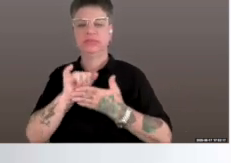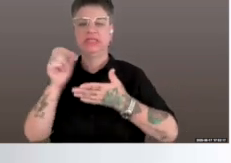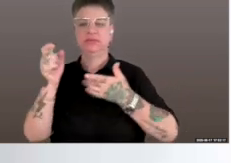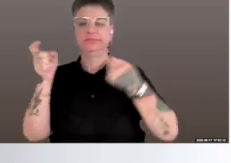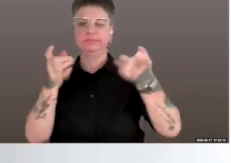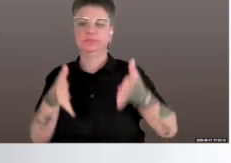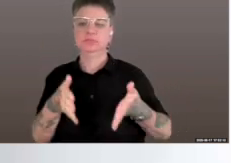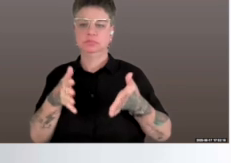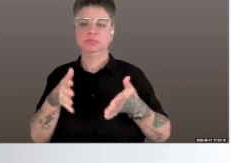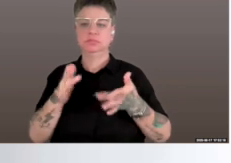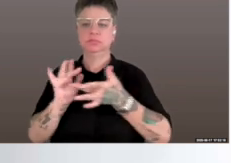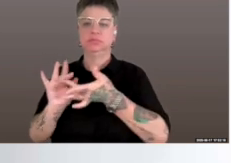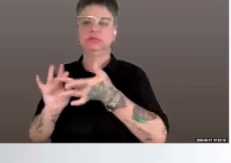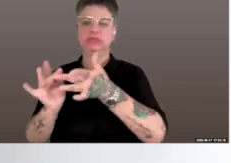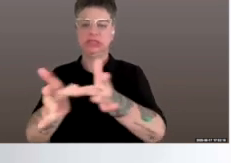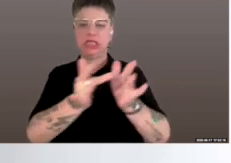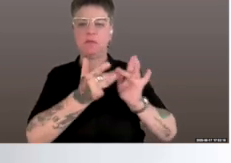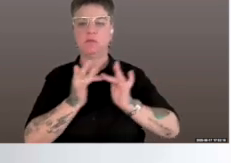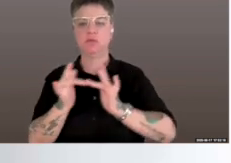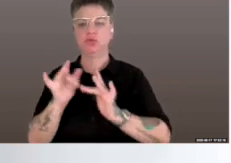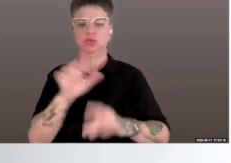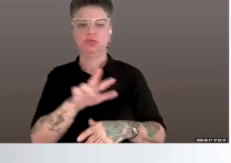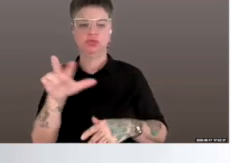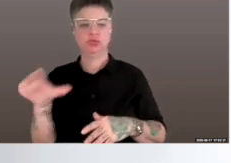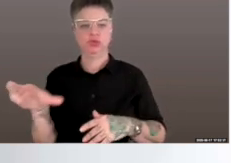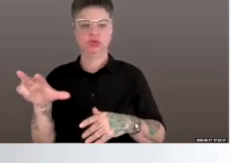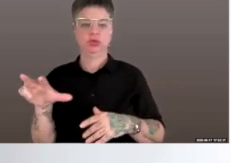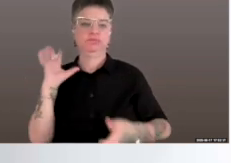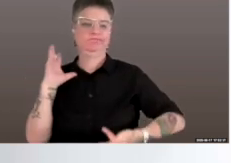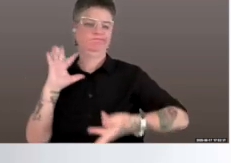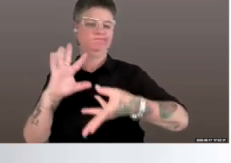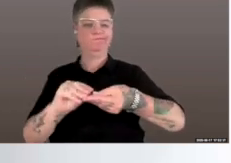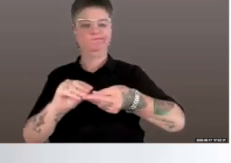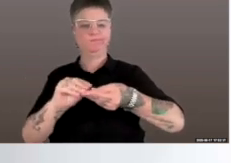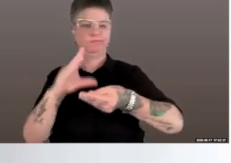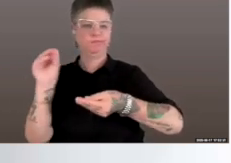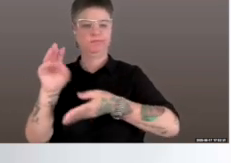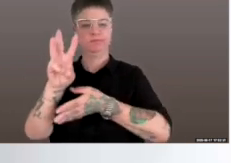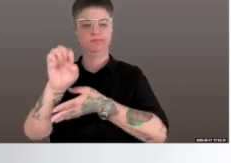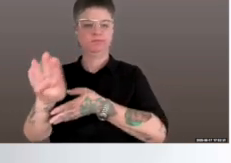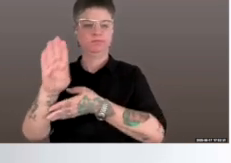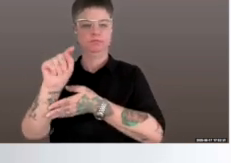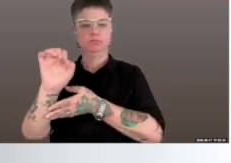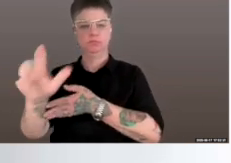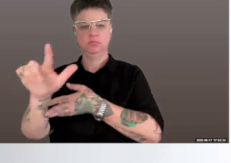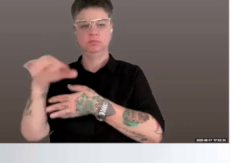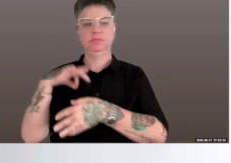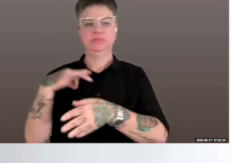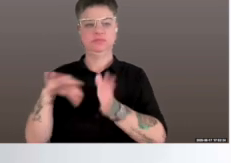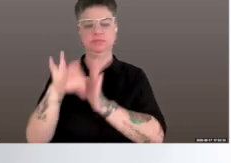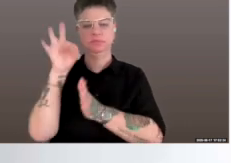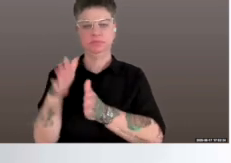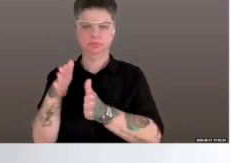residents of 18 years or older. The project goals include reducing greenhouse gas emissions, vehicle miles